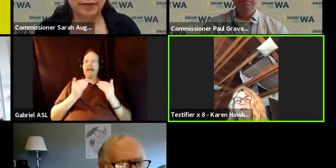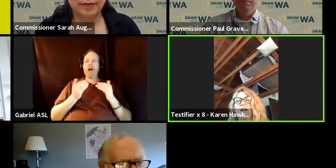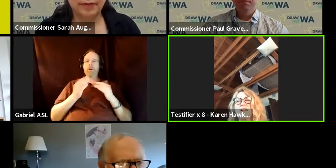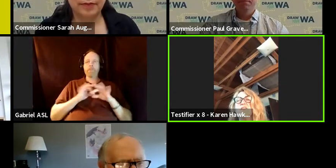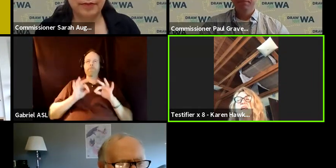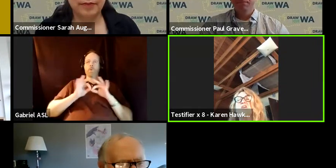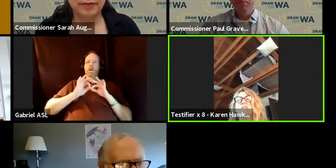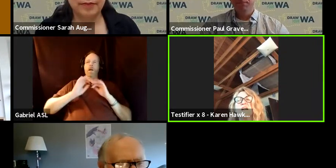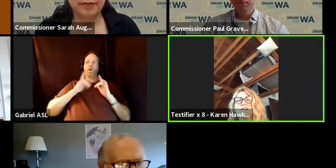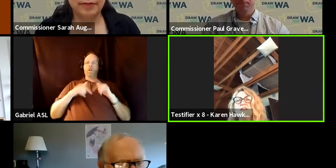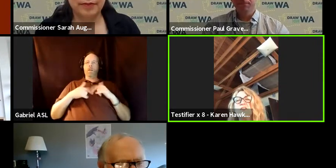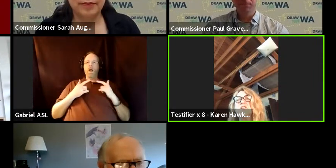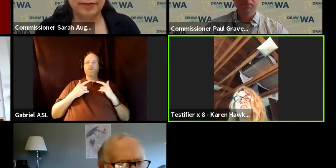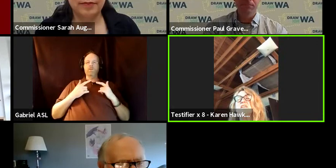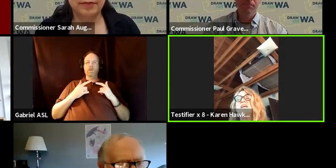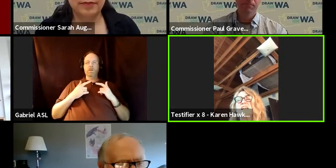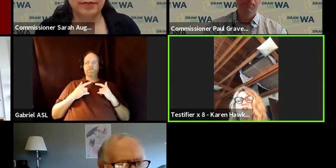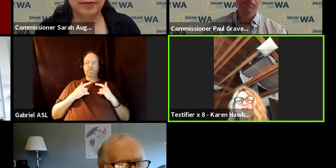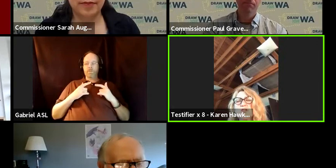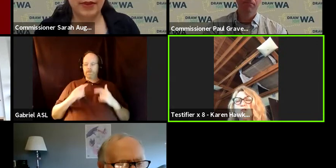important our lives and our life.